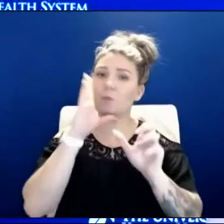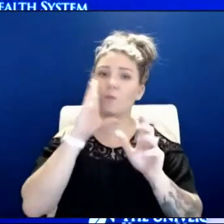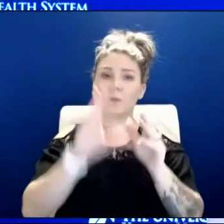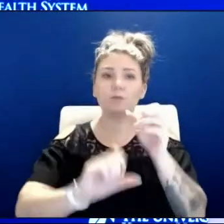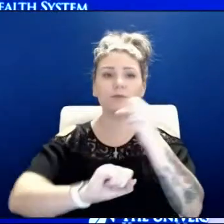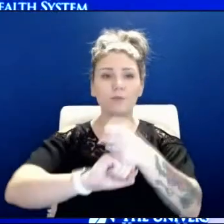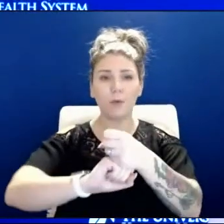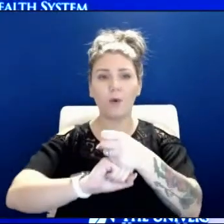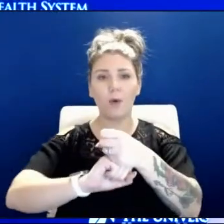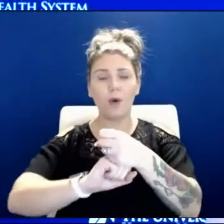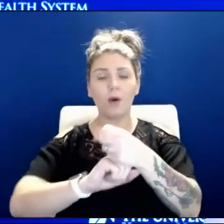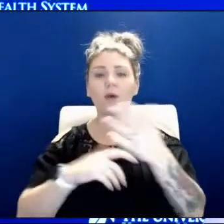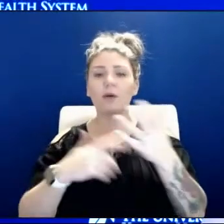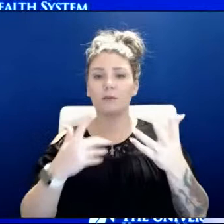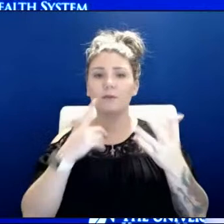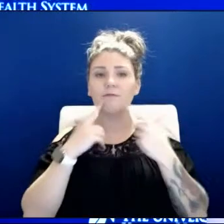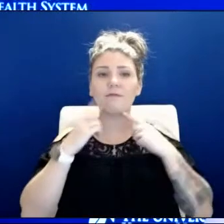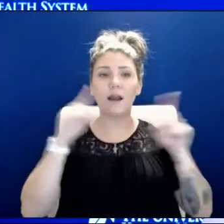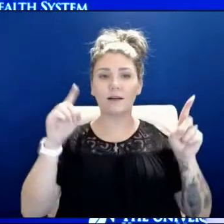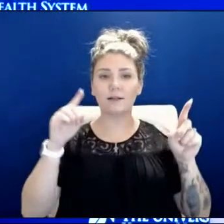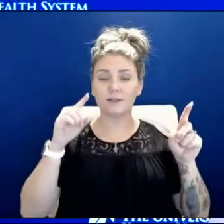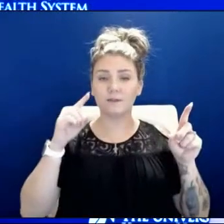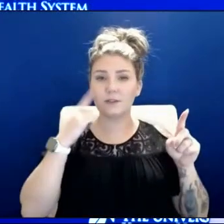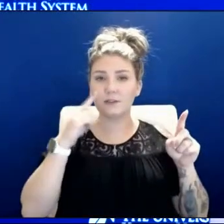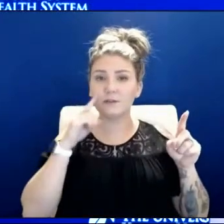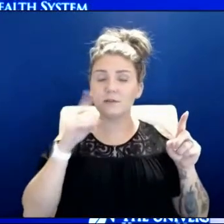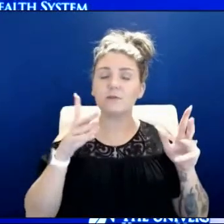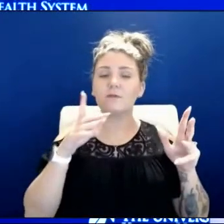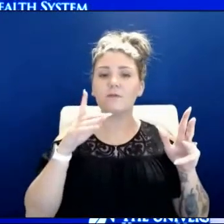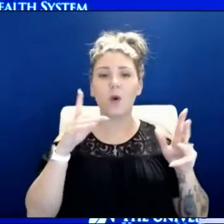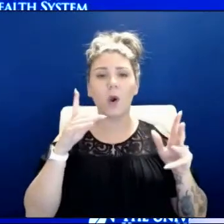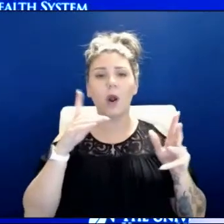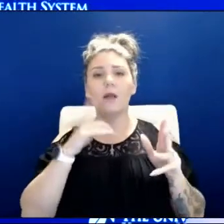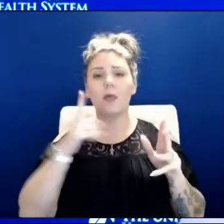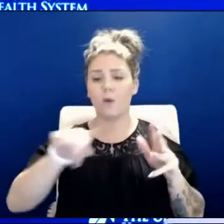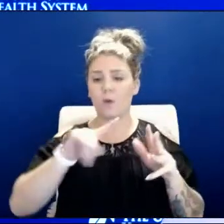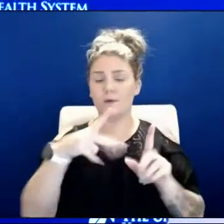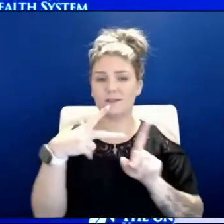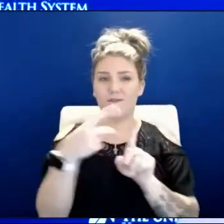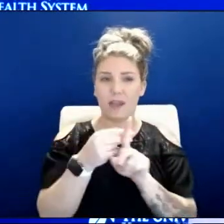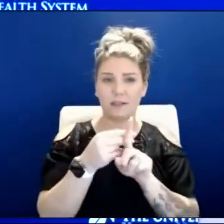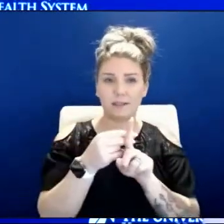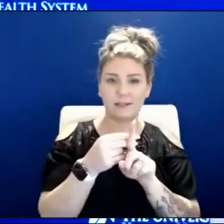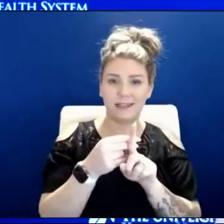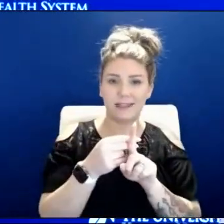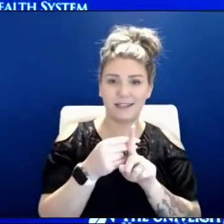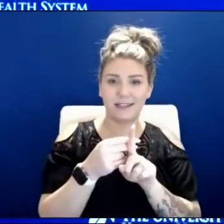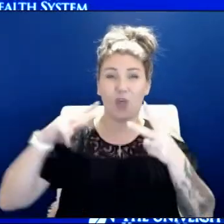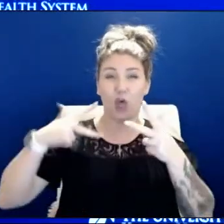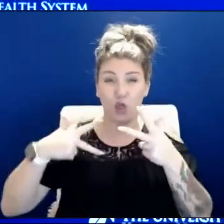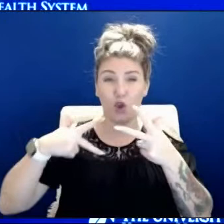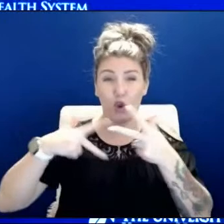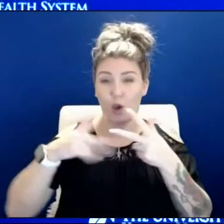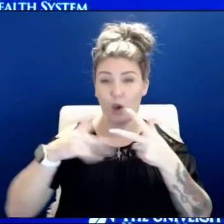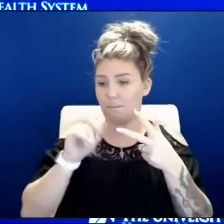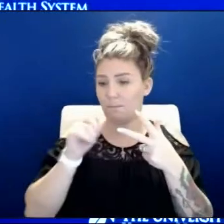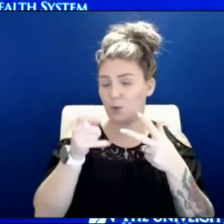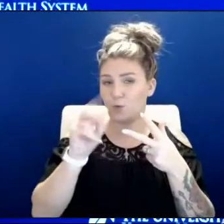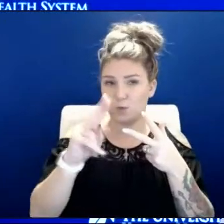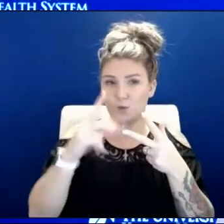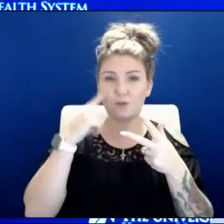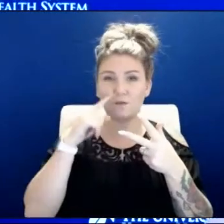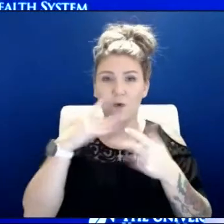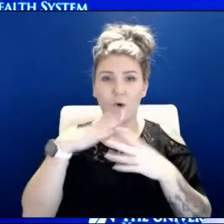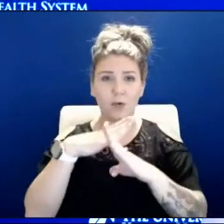the effectiveness or the efficaciousness of these vaccines, of that third booster dose for protection, really not